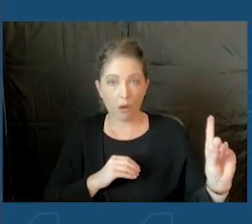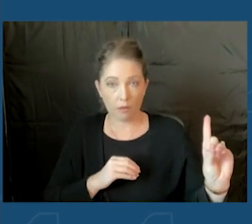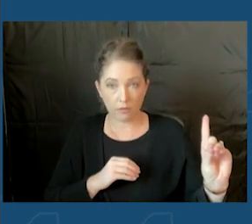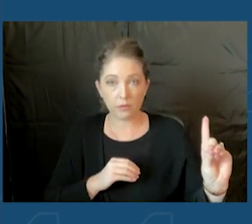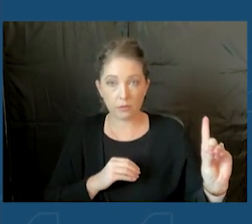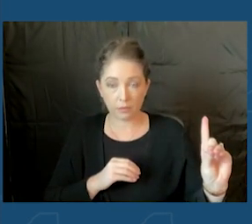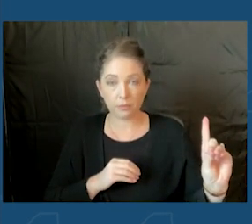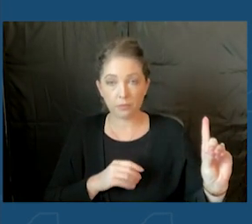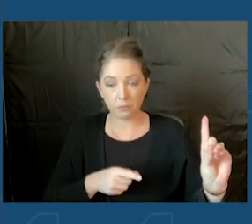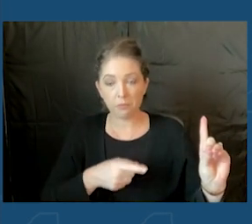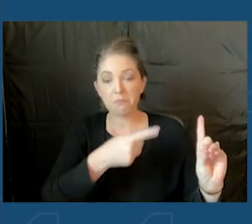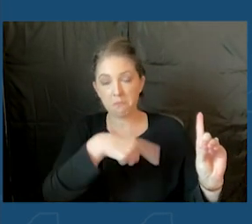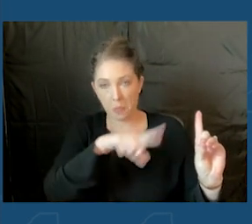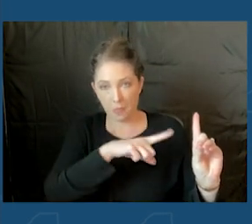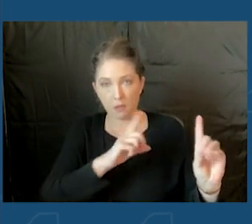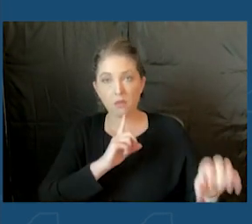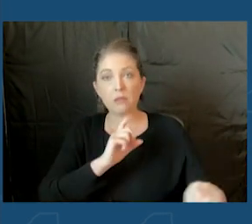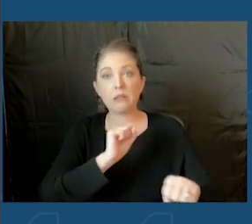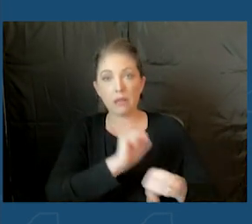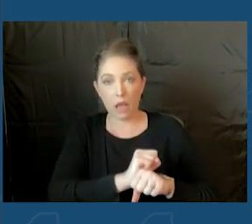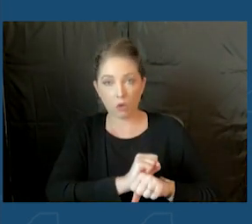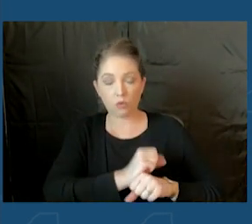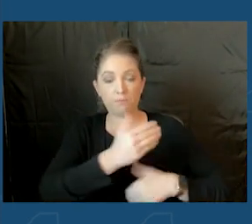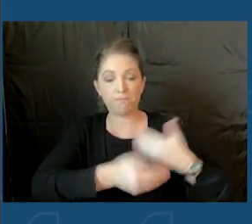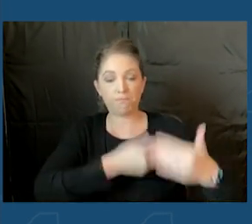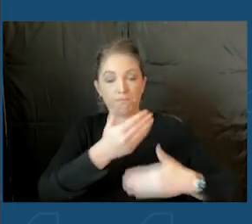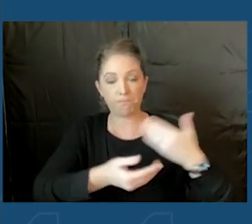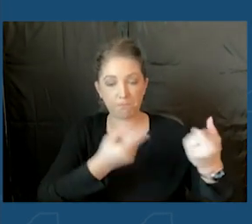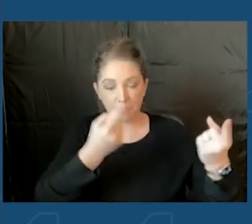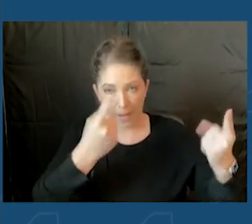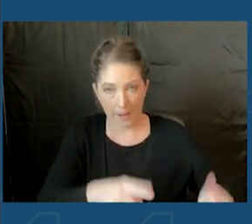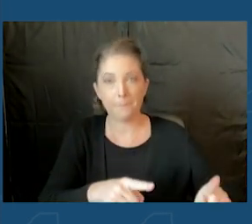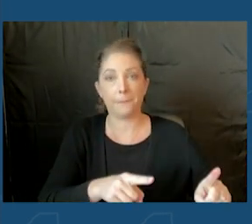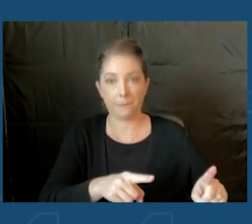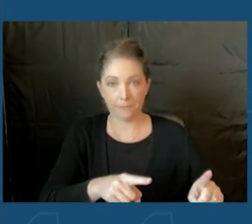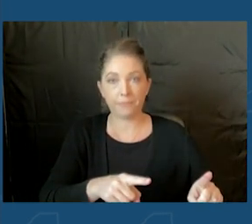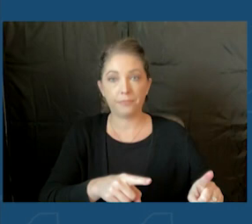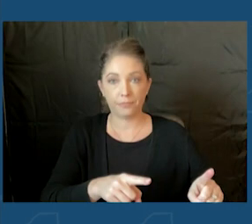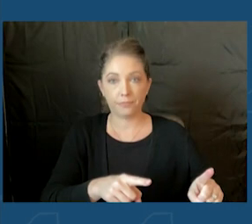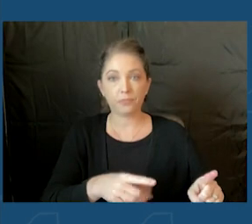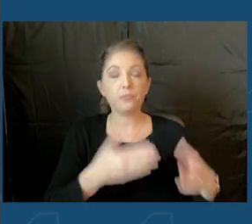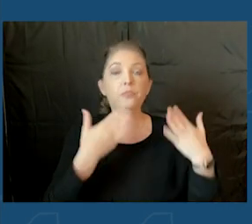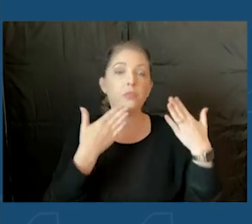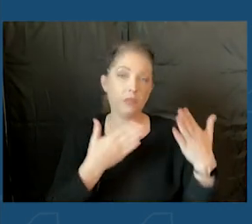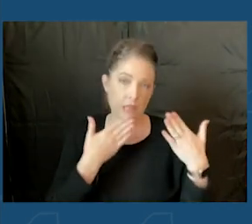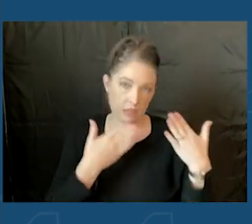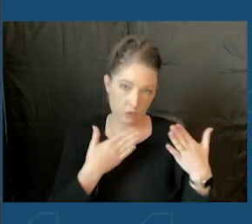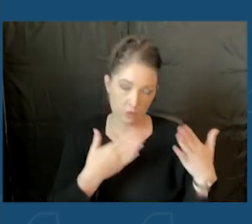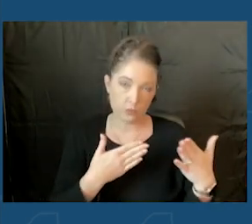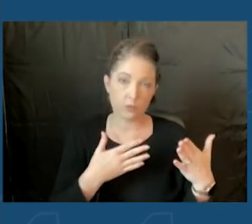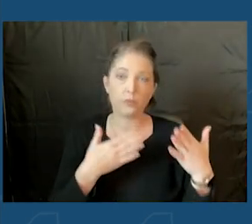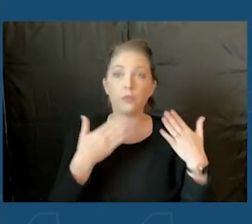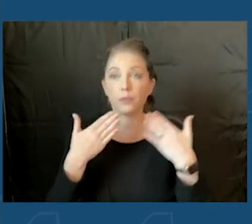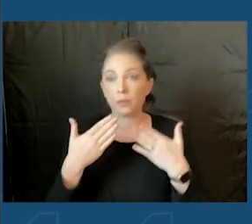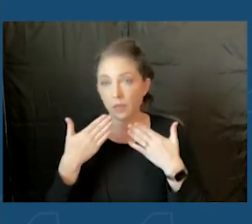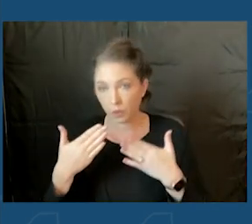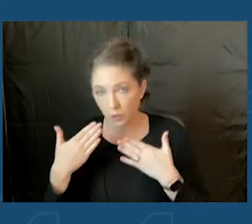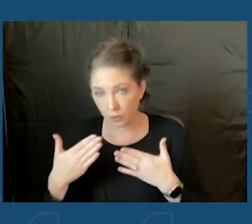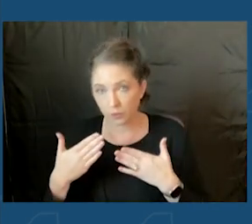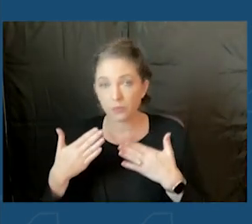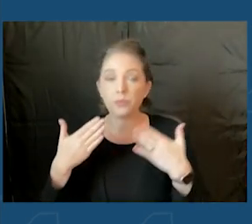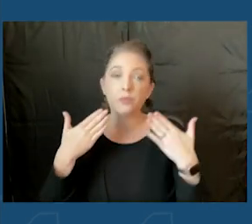who actually got it done. Thank you, thank you, thank